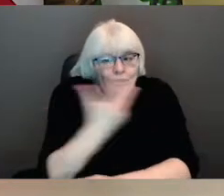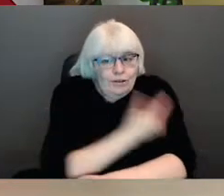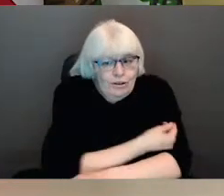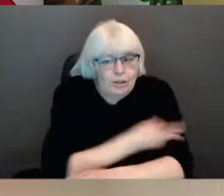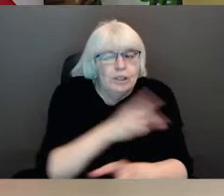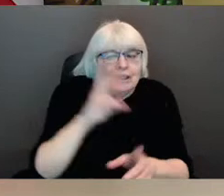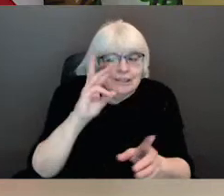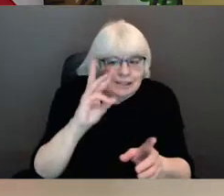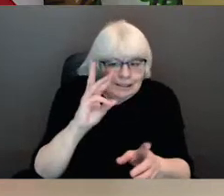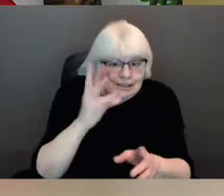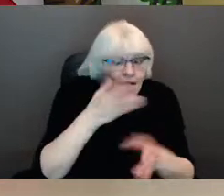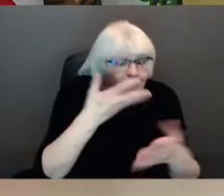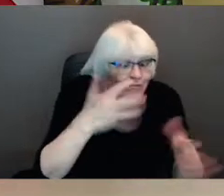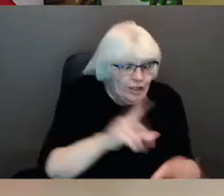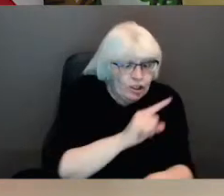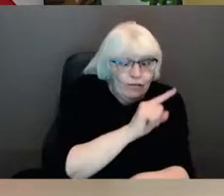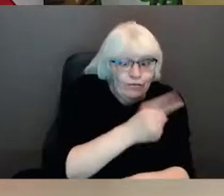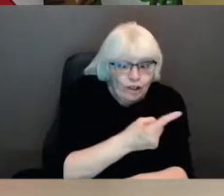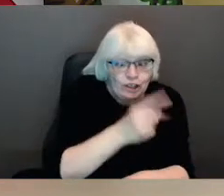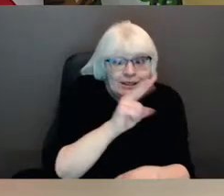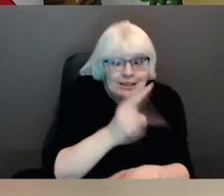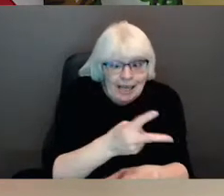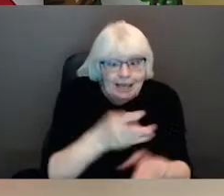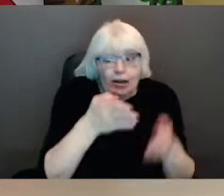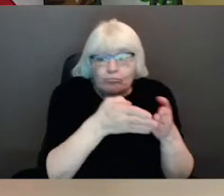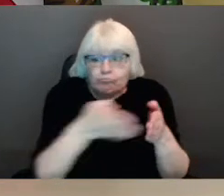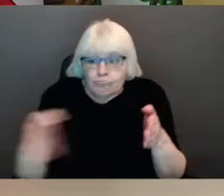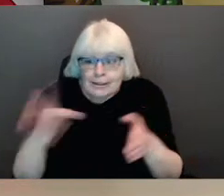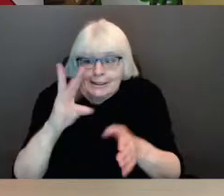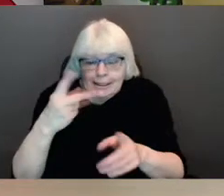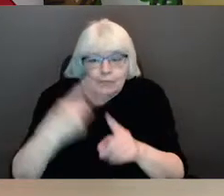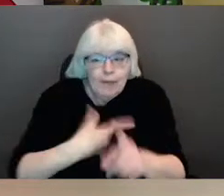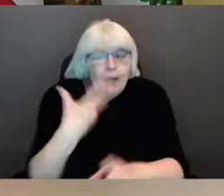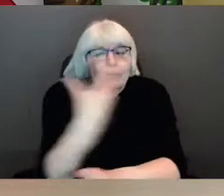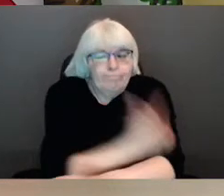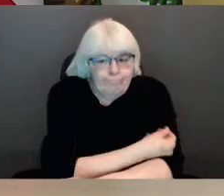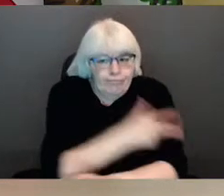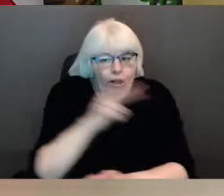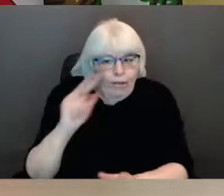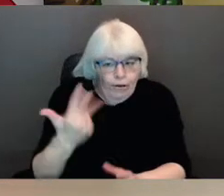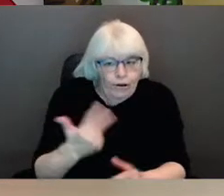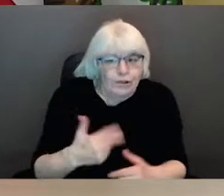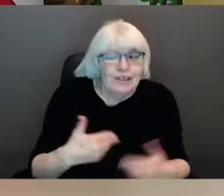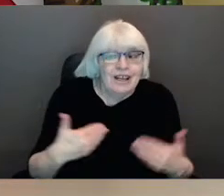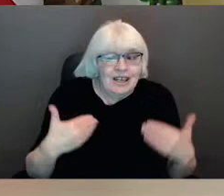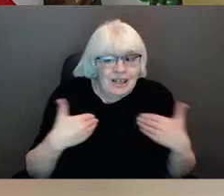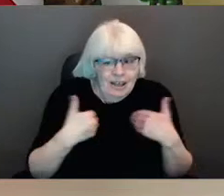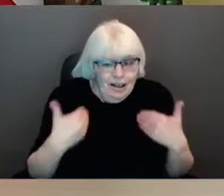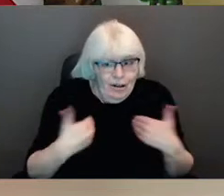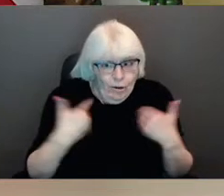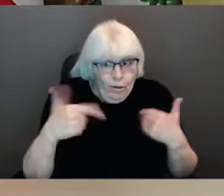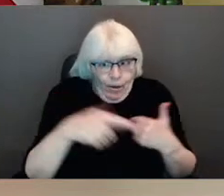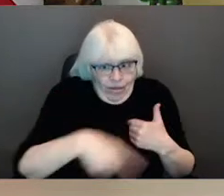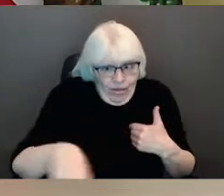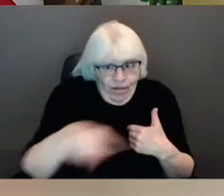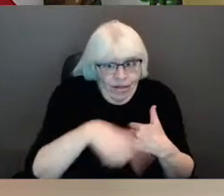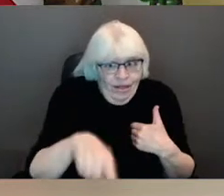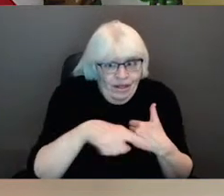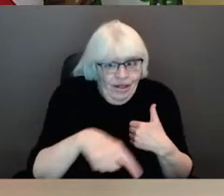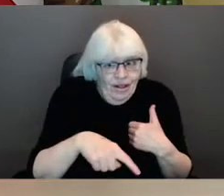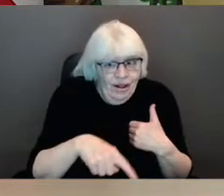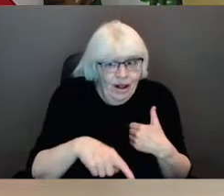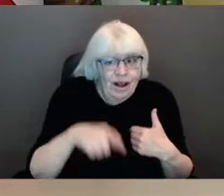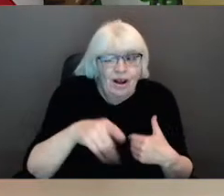doses. Youth in this age group who belong to racialized and marginalized communities disproportionately affected by COVID-19